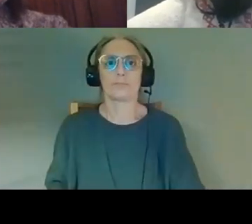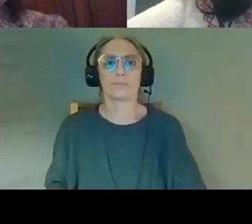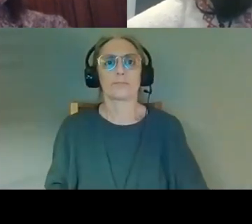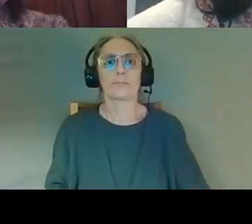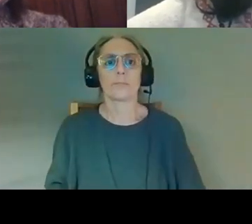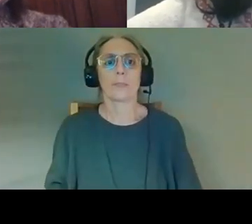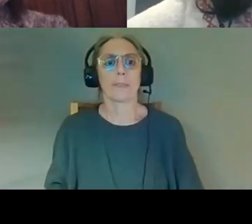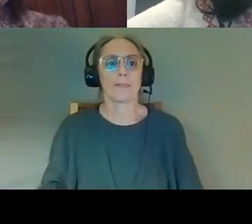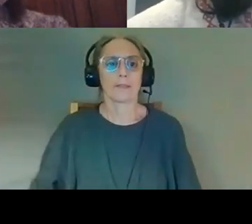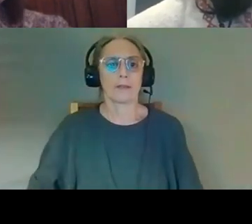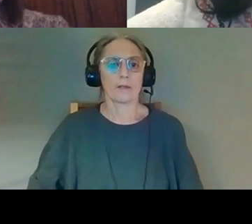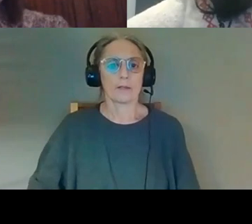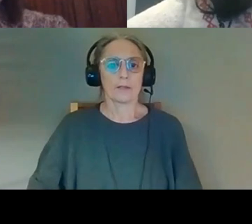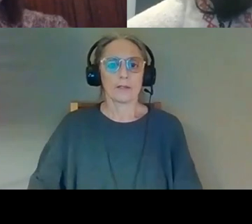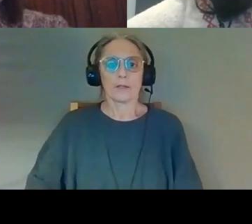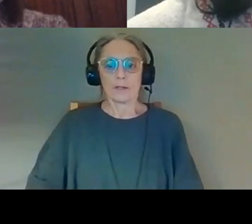more question.